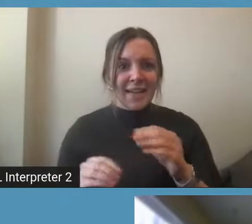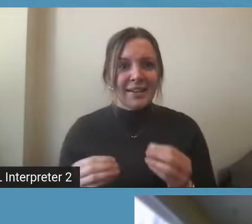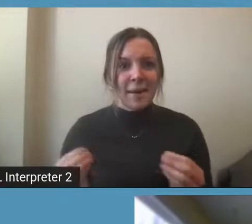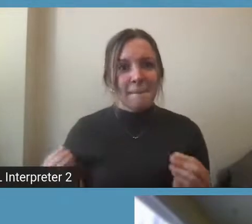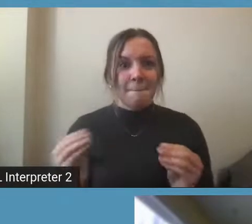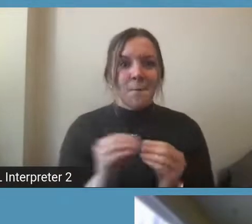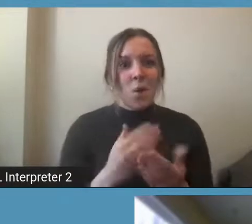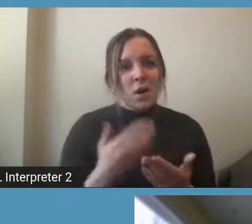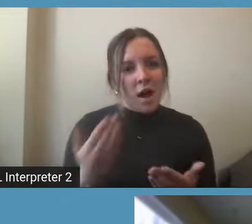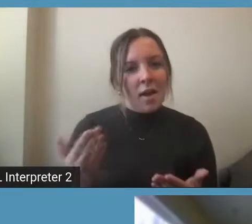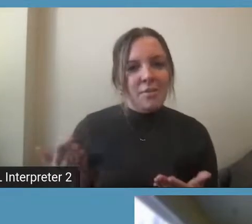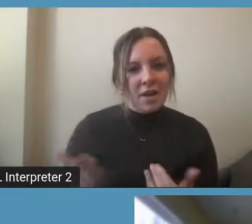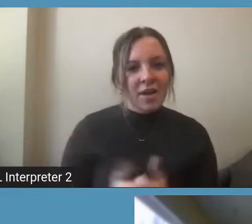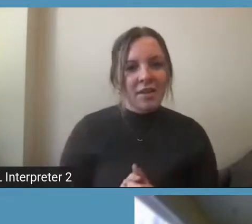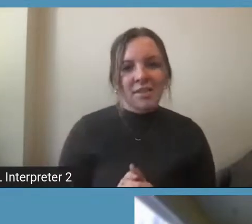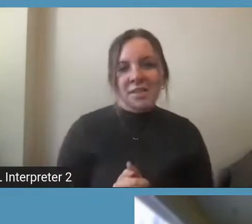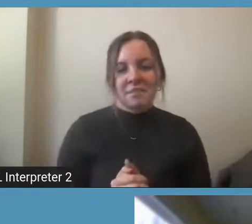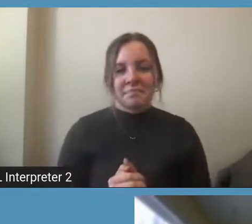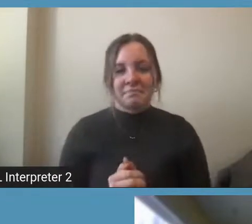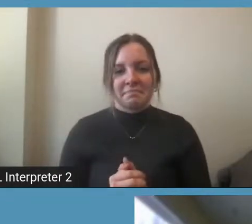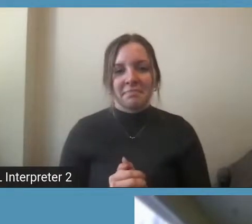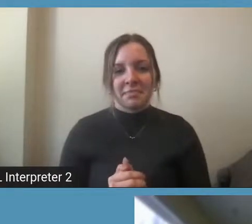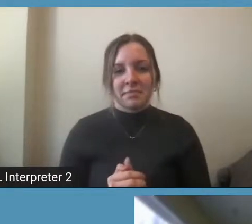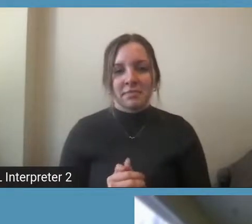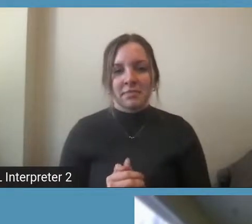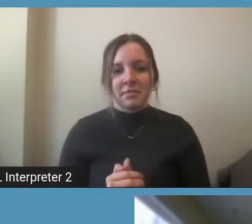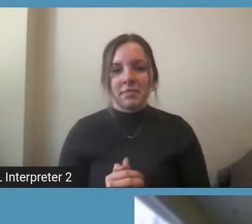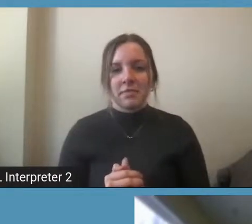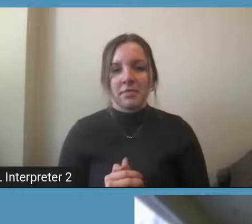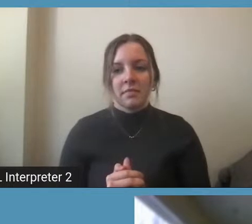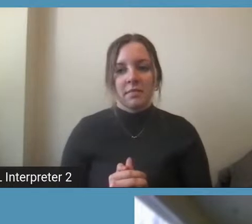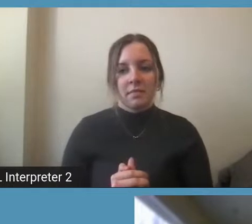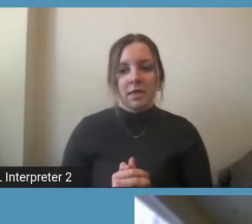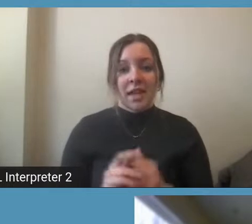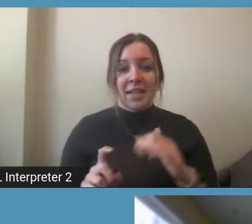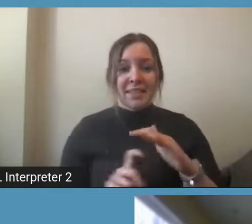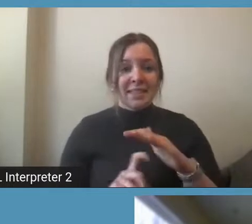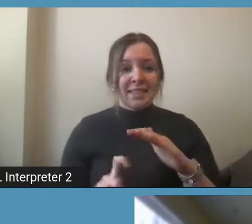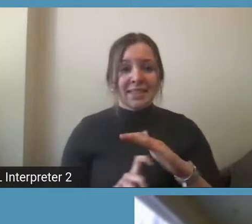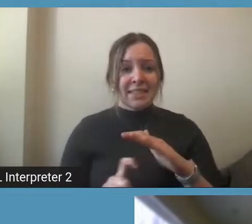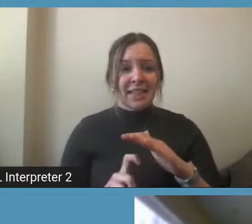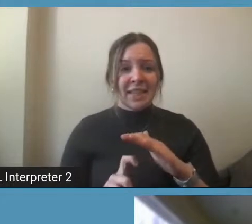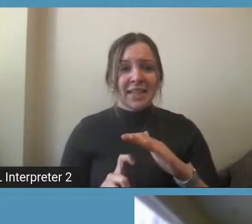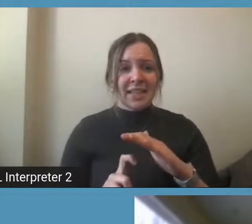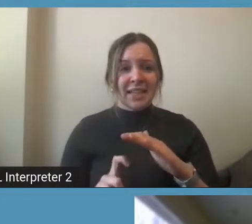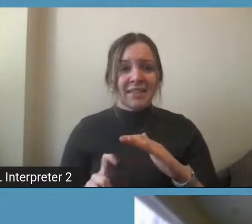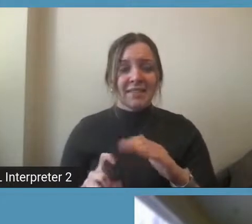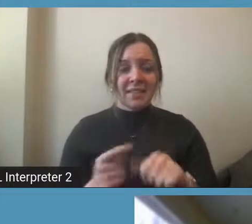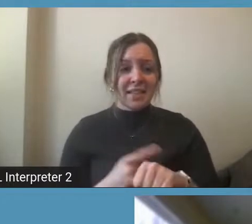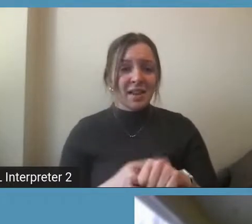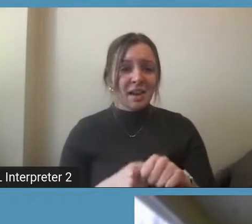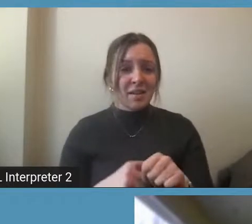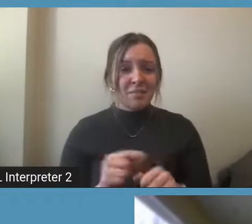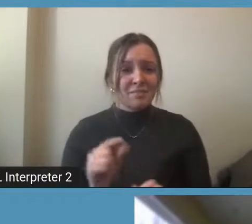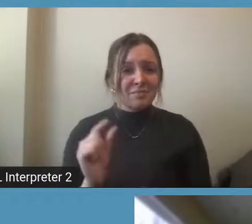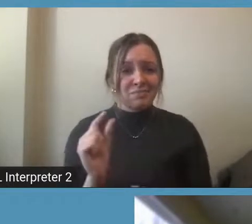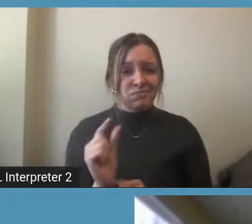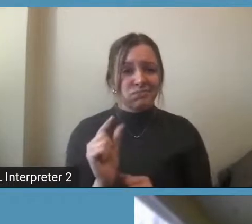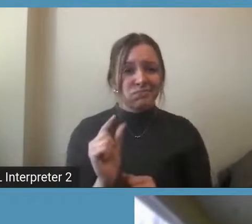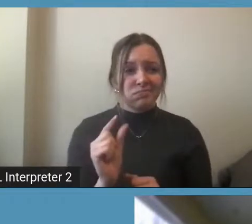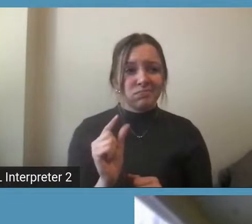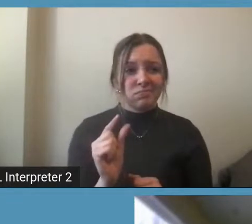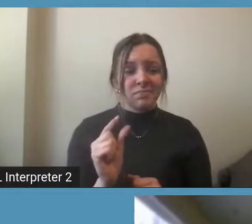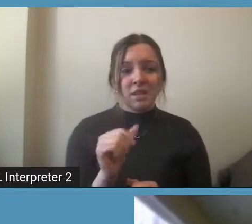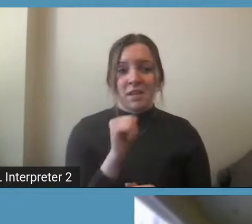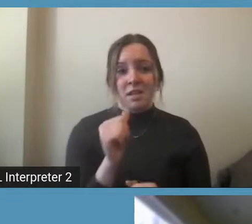Scanning usually is about 1/10 to 1/4 of the time in processing. It really depends. So there's the